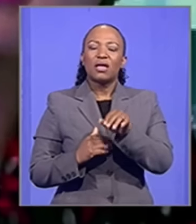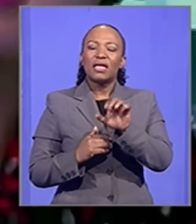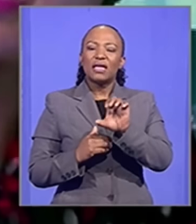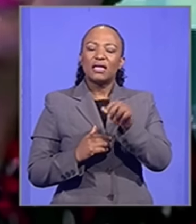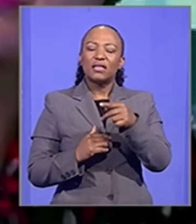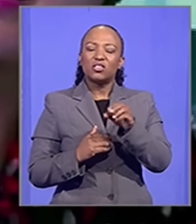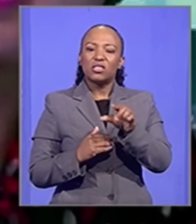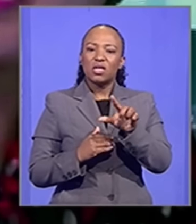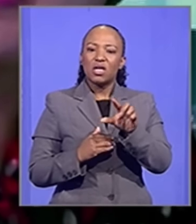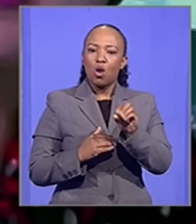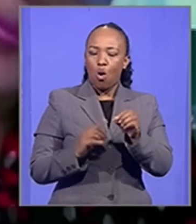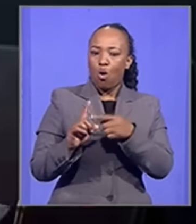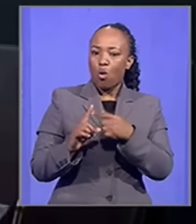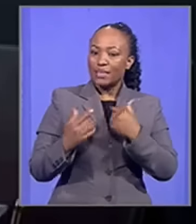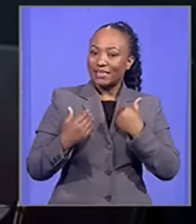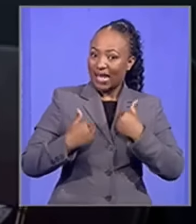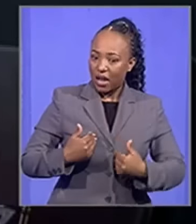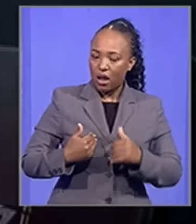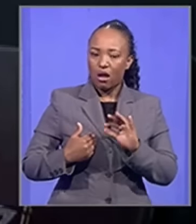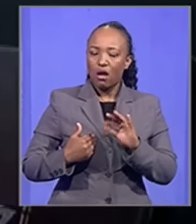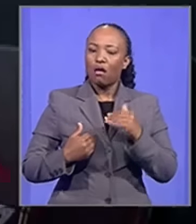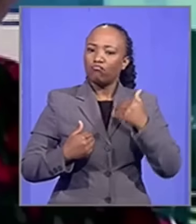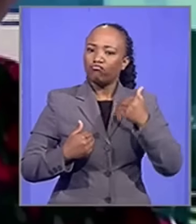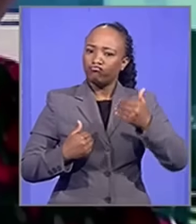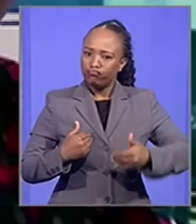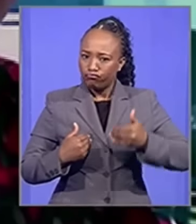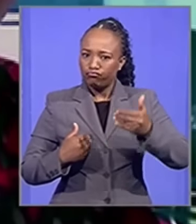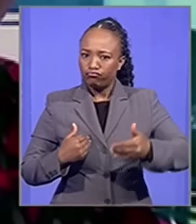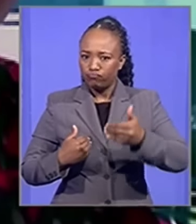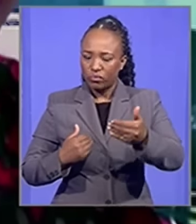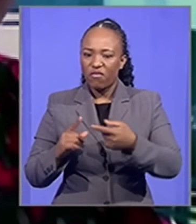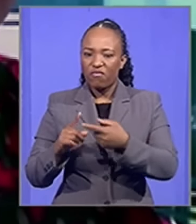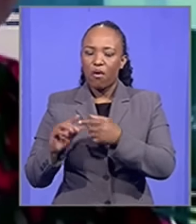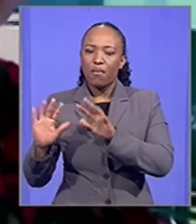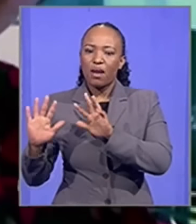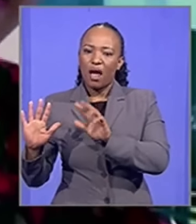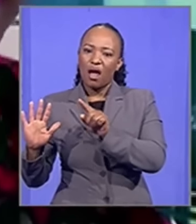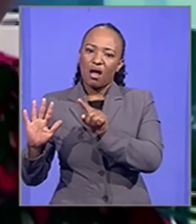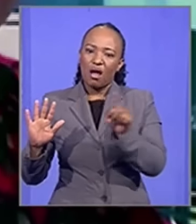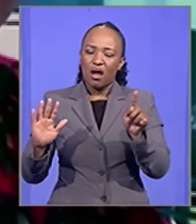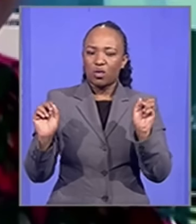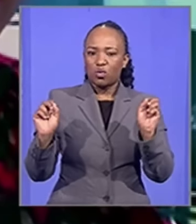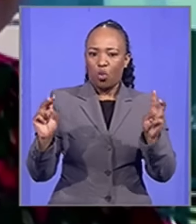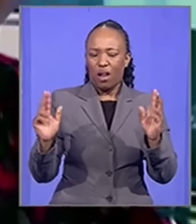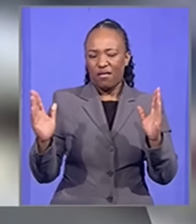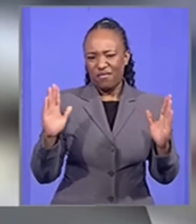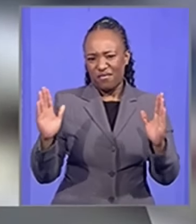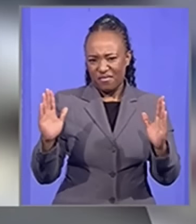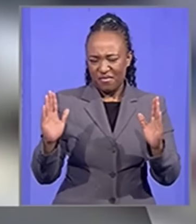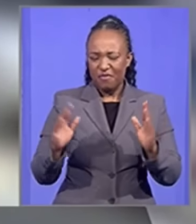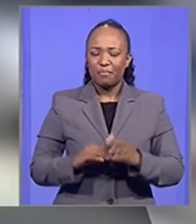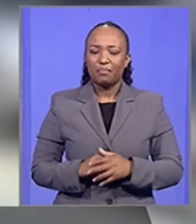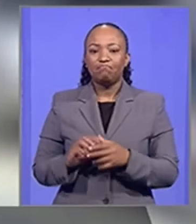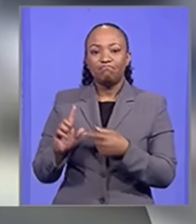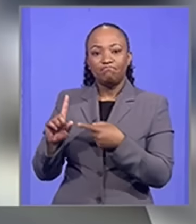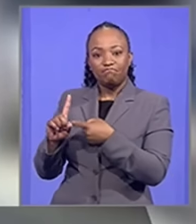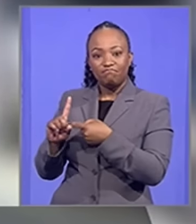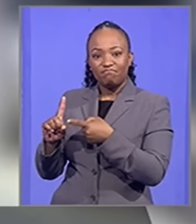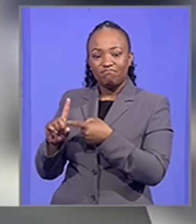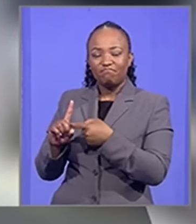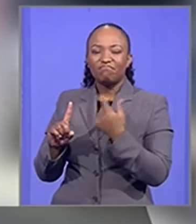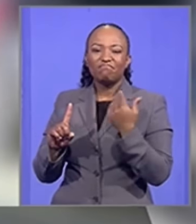Sontaha se seng le se seng ho tloa ka hora ya borobong hoseng ho fihla ka hora ya 12 hatadi a ntsha. Zanele o qadile